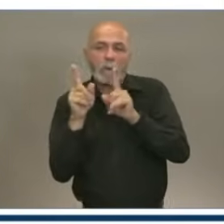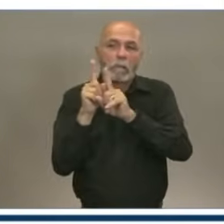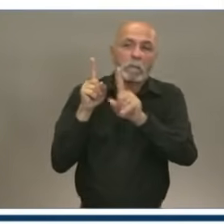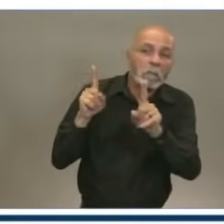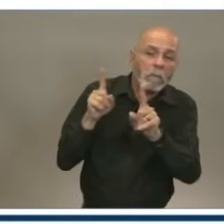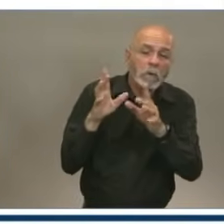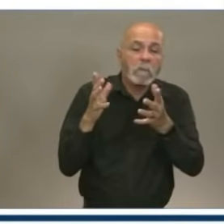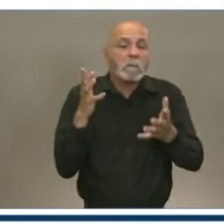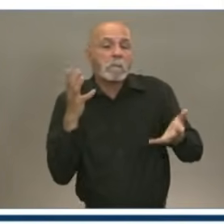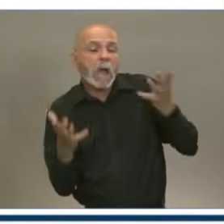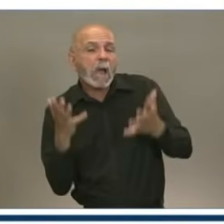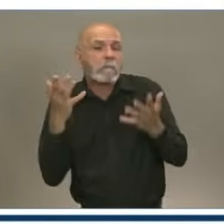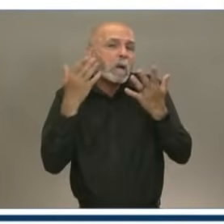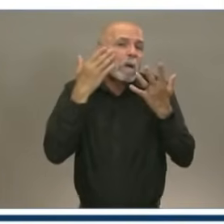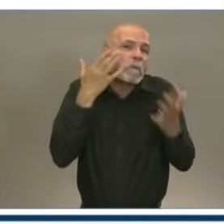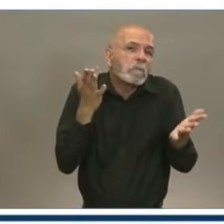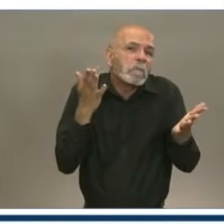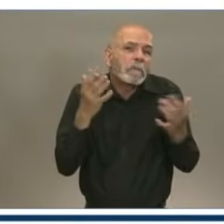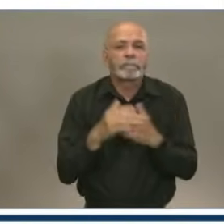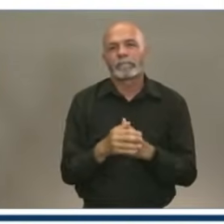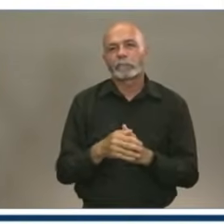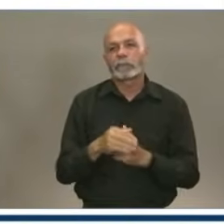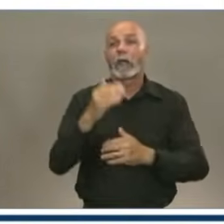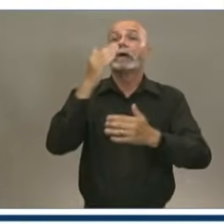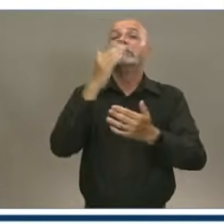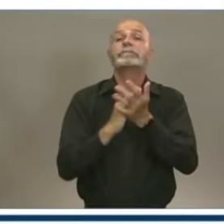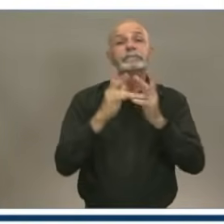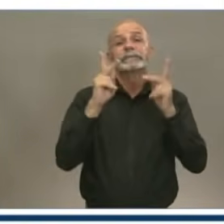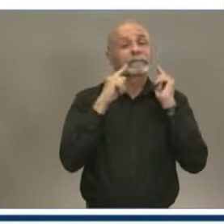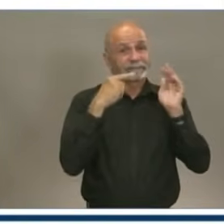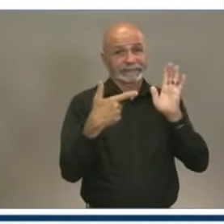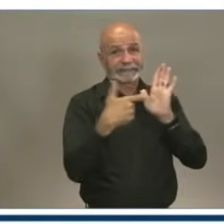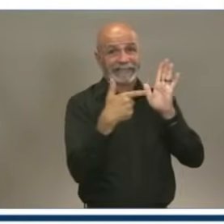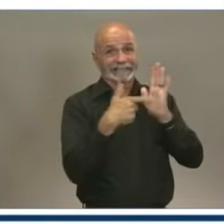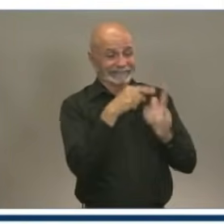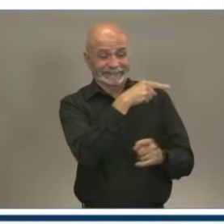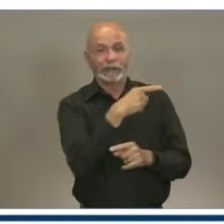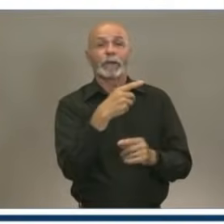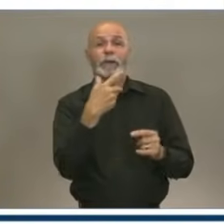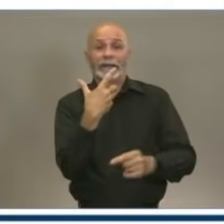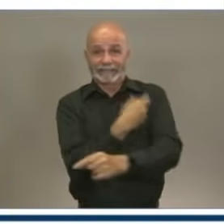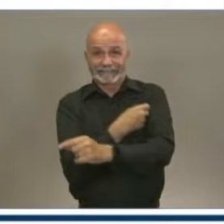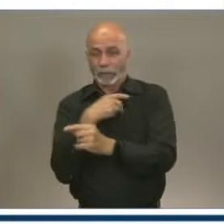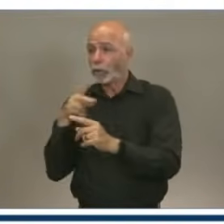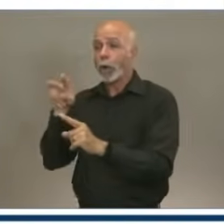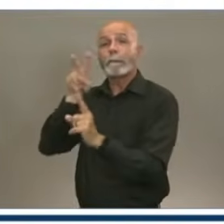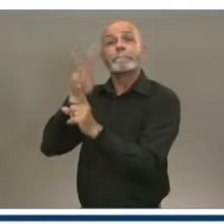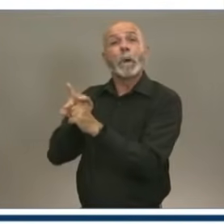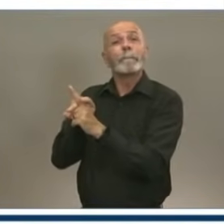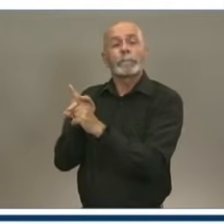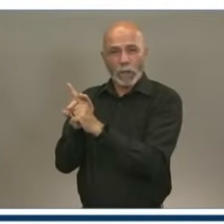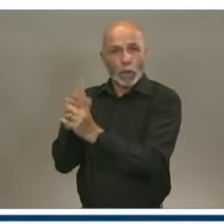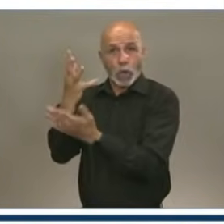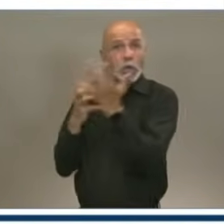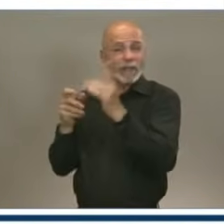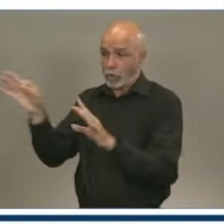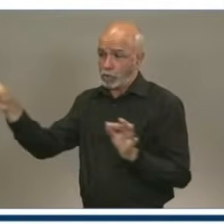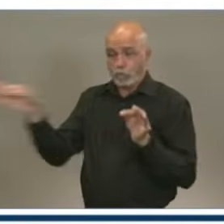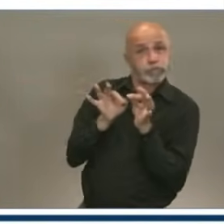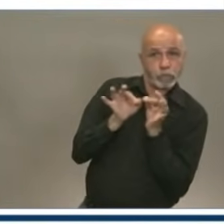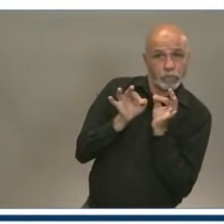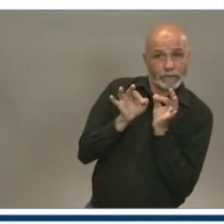Many people have moved their second dose appointment up, but there are over 150,000 people who have not yet taken this